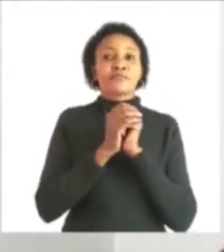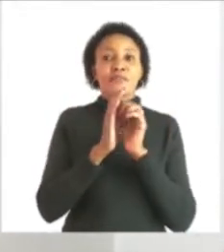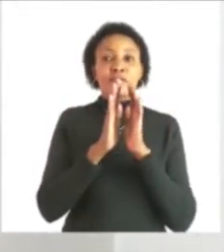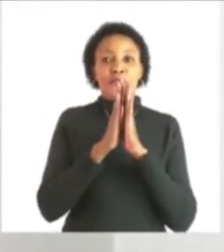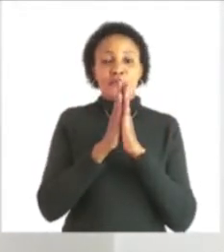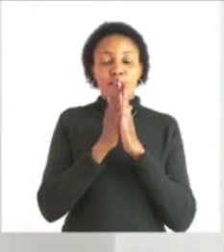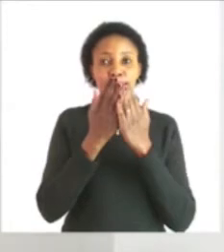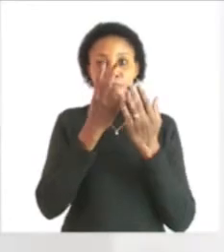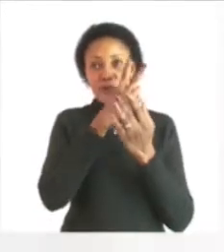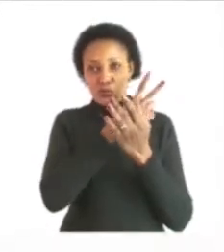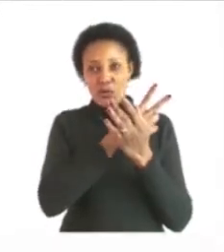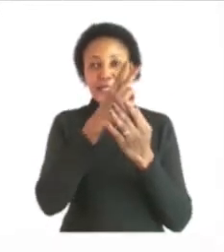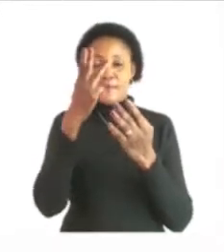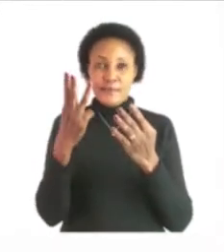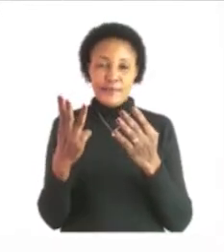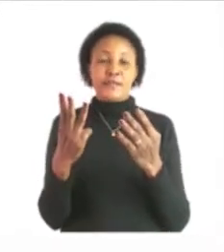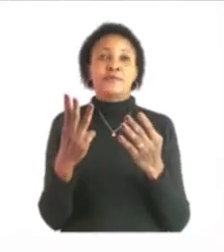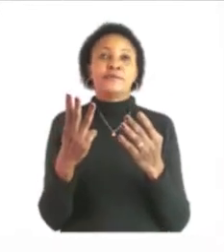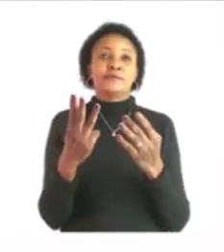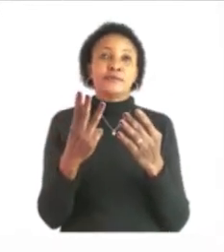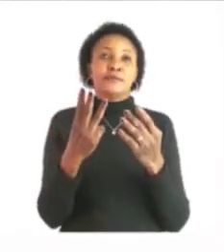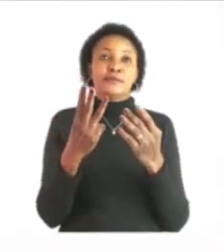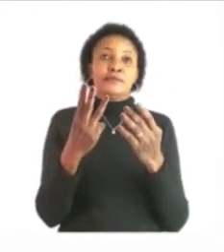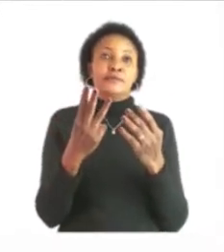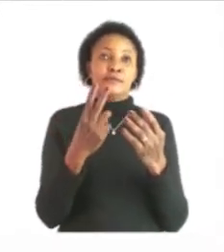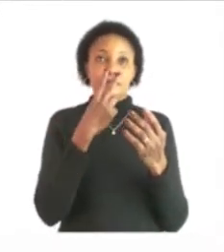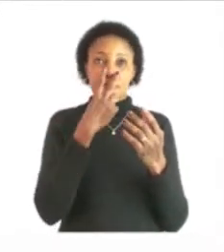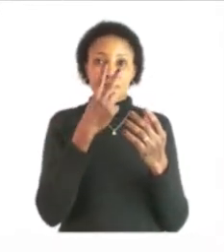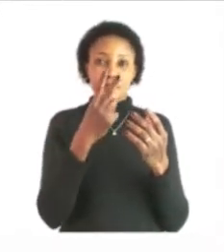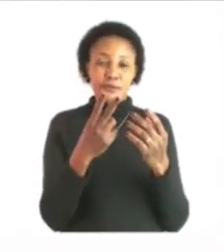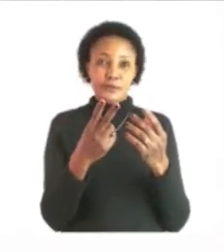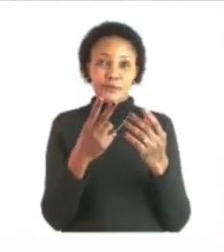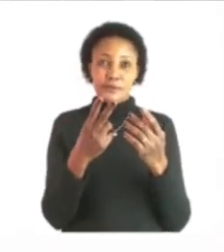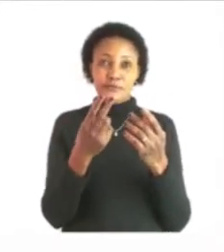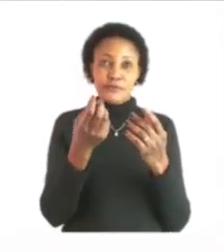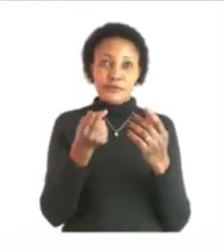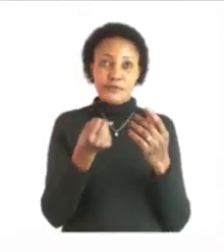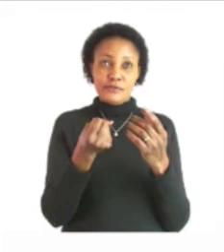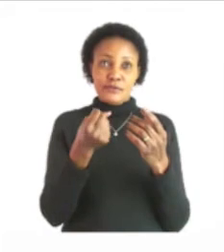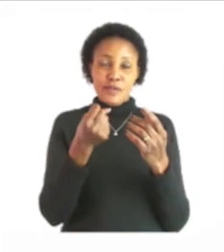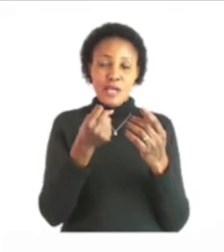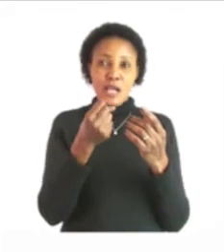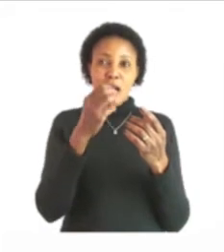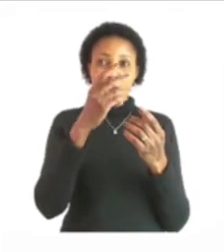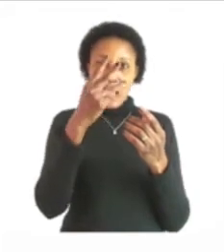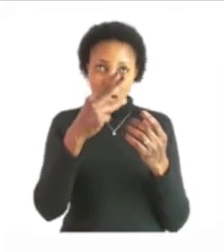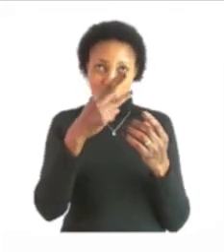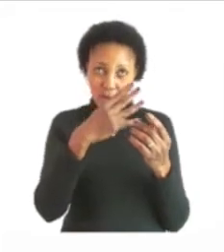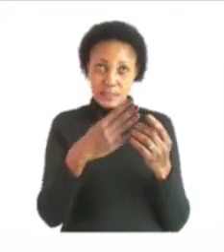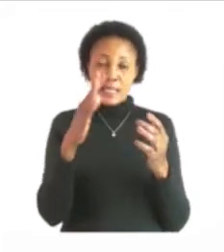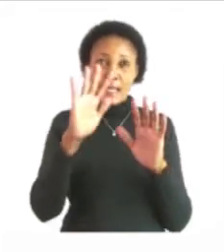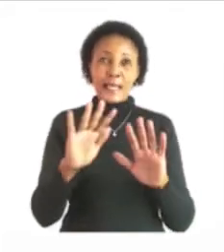23, on page 23, you will see that it says, count and color each